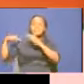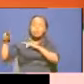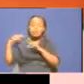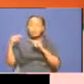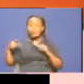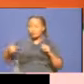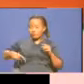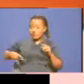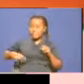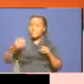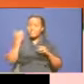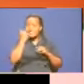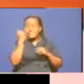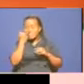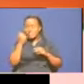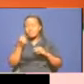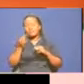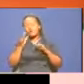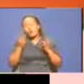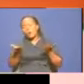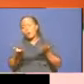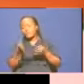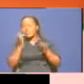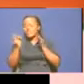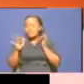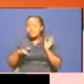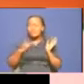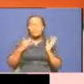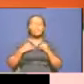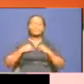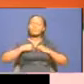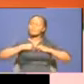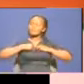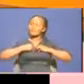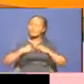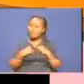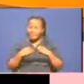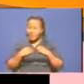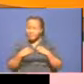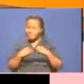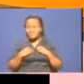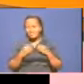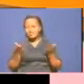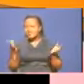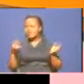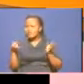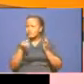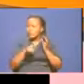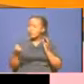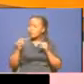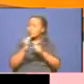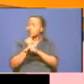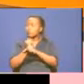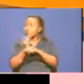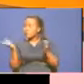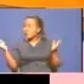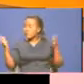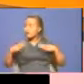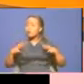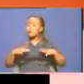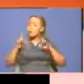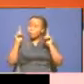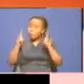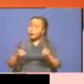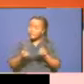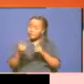worried if they feel tired, if they find that the legs are getting swollen. So what swollen. Do? They come forward for some they tests? They need to come something? For tests. The yeah. only way you can know